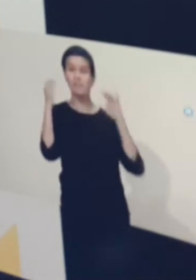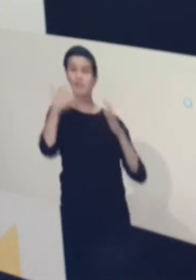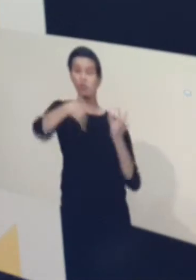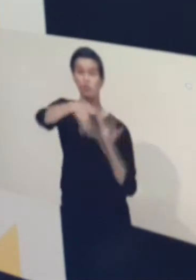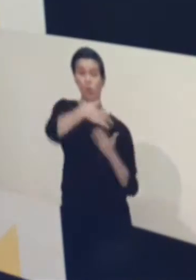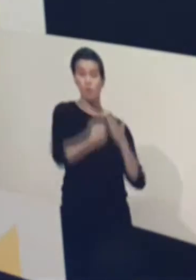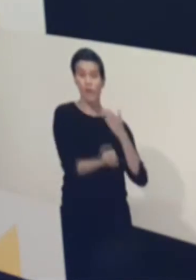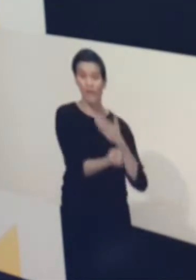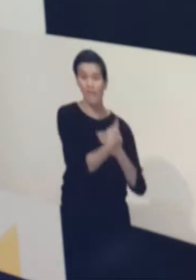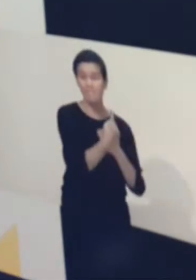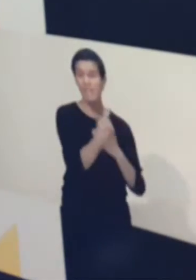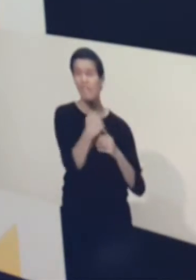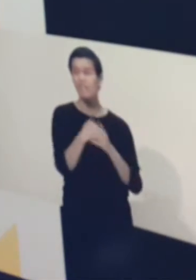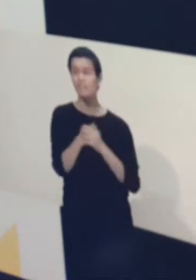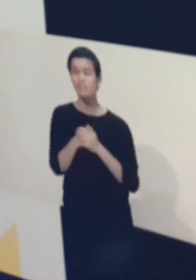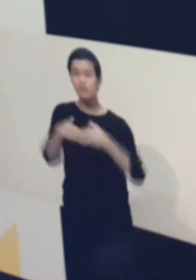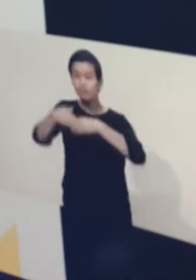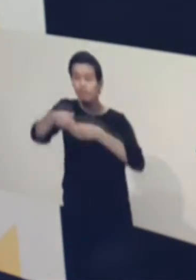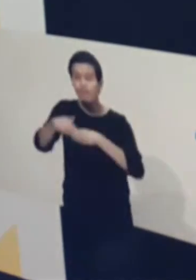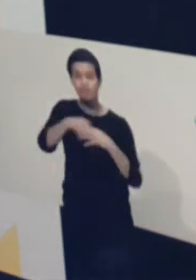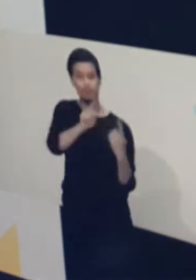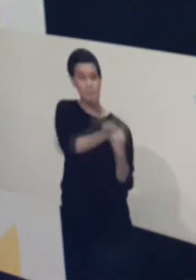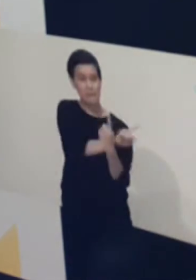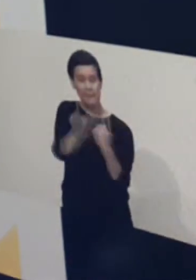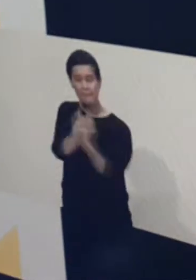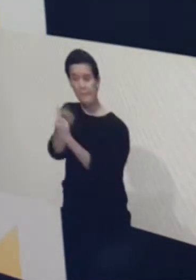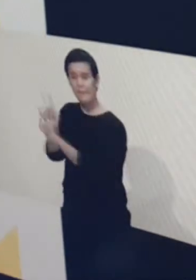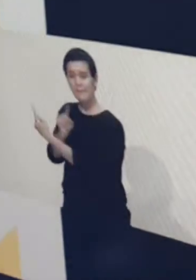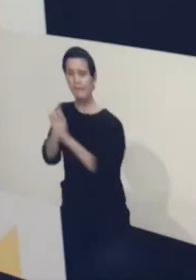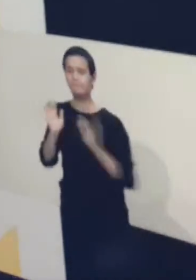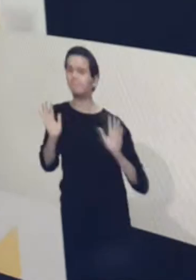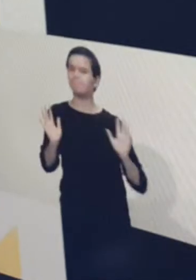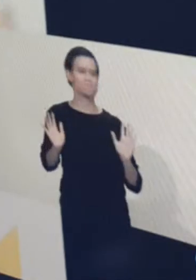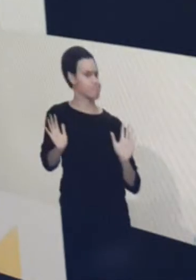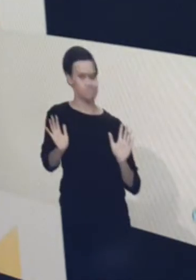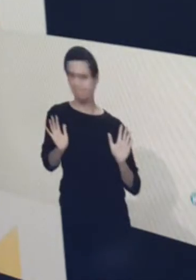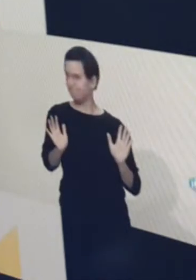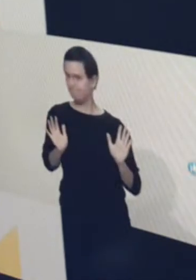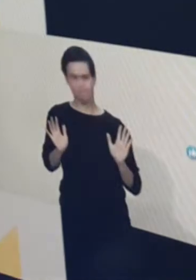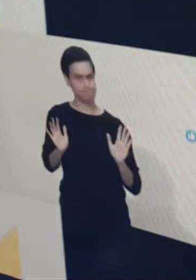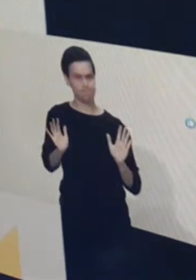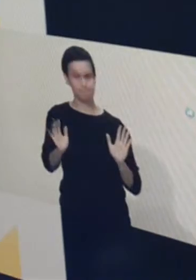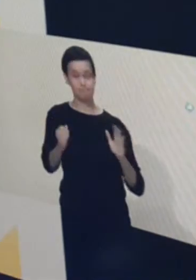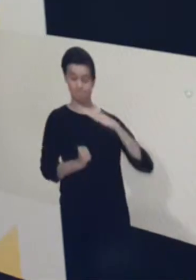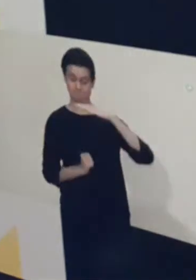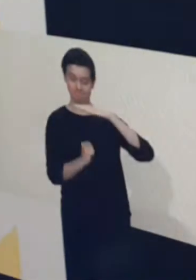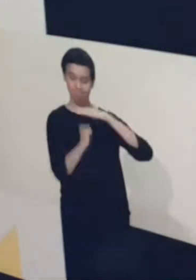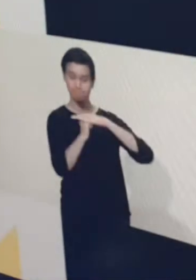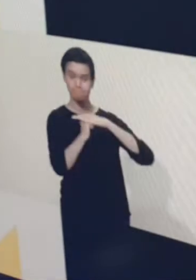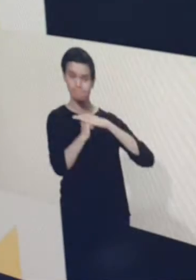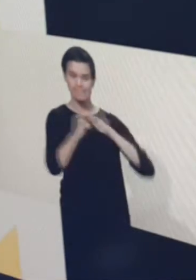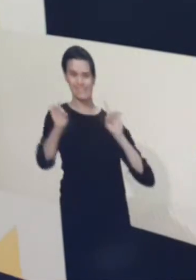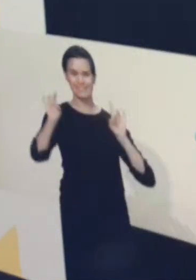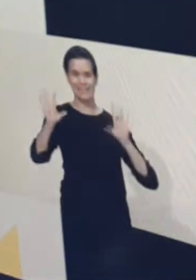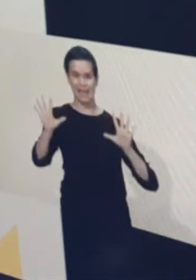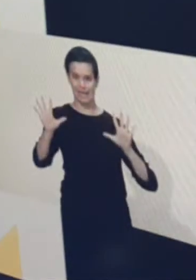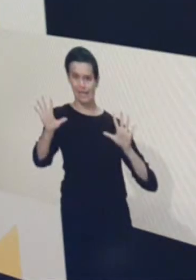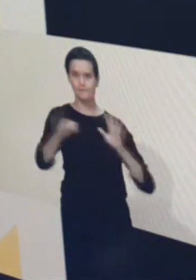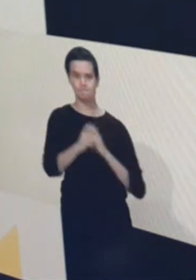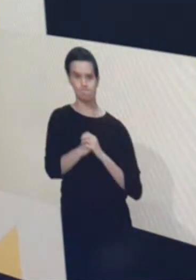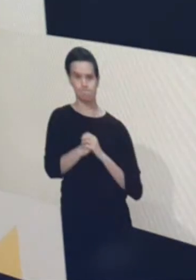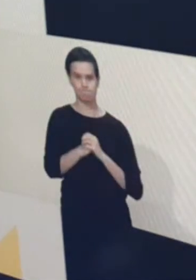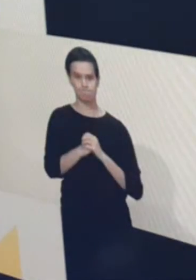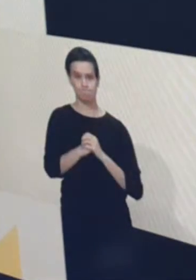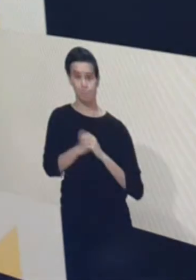for mixing and mingling won't be allowed to happen for groups that are larger than 10. Gatherings at